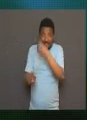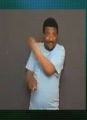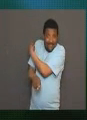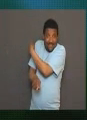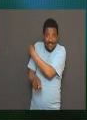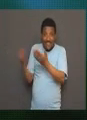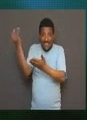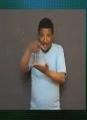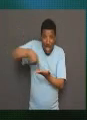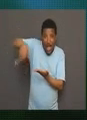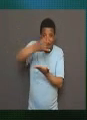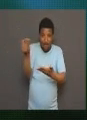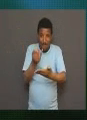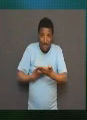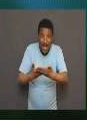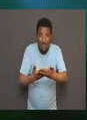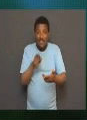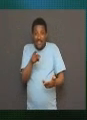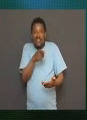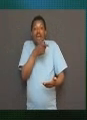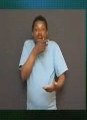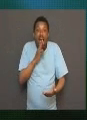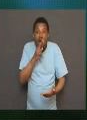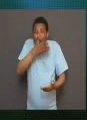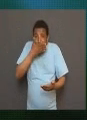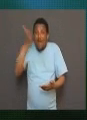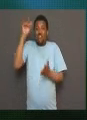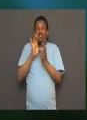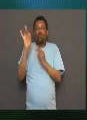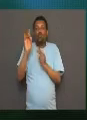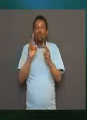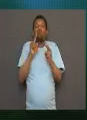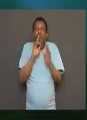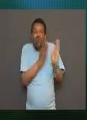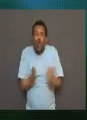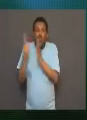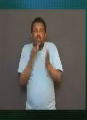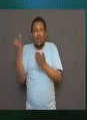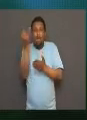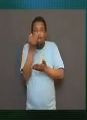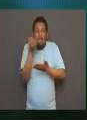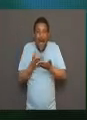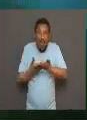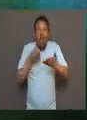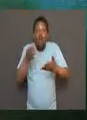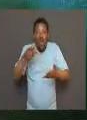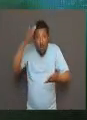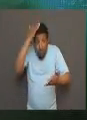discussed, they are best suited to produce maps of polar regions.